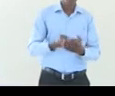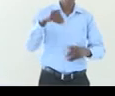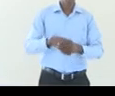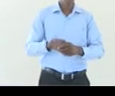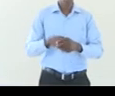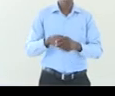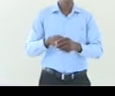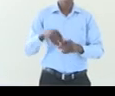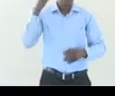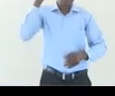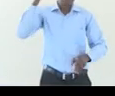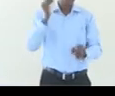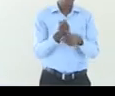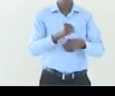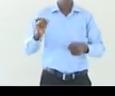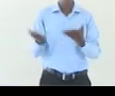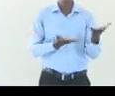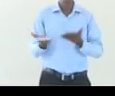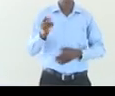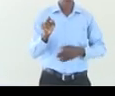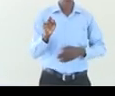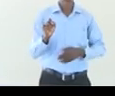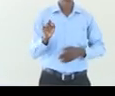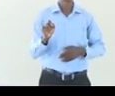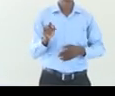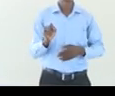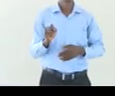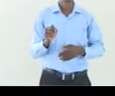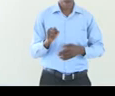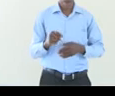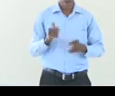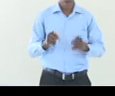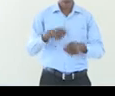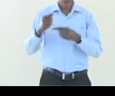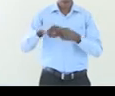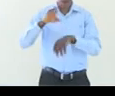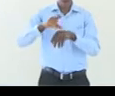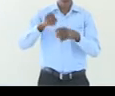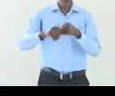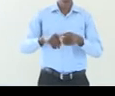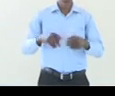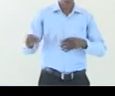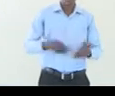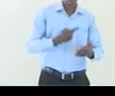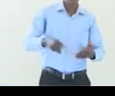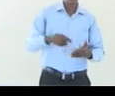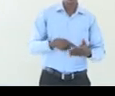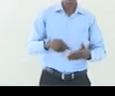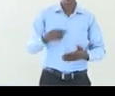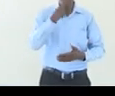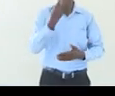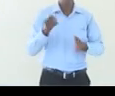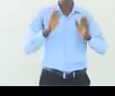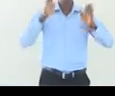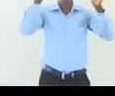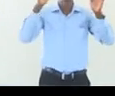that going to church is to come out, it was wonderful? Wonderful feeling. Not wonderful